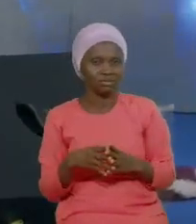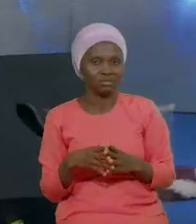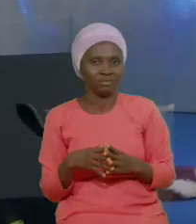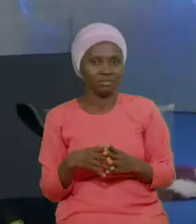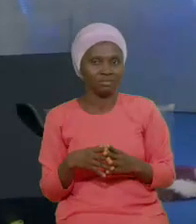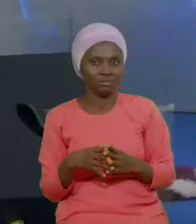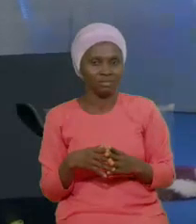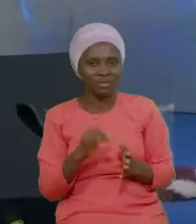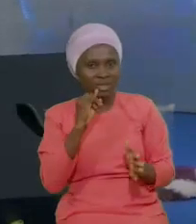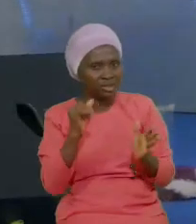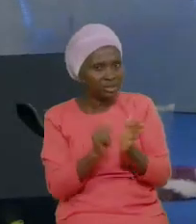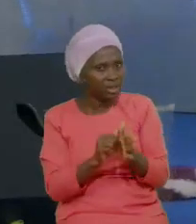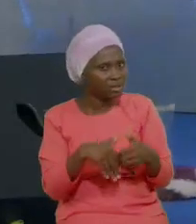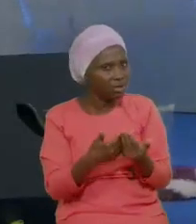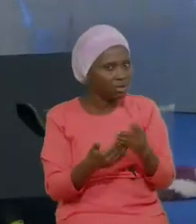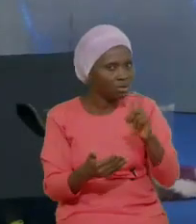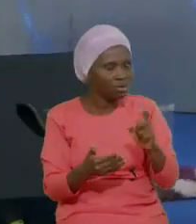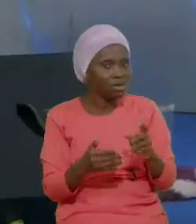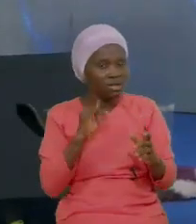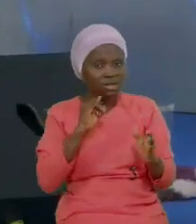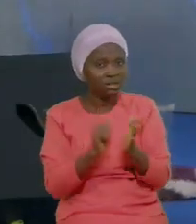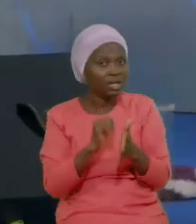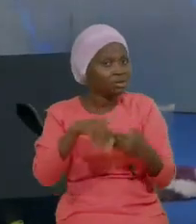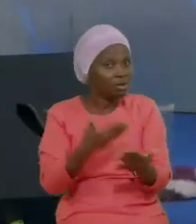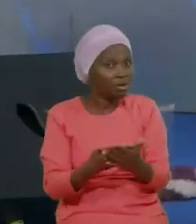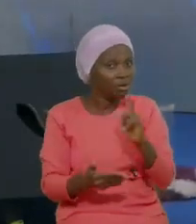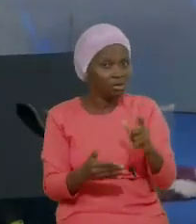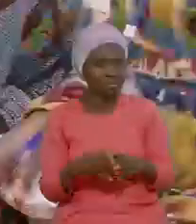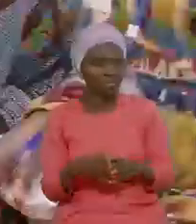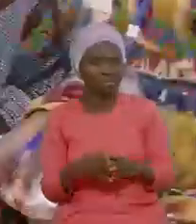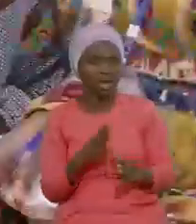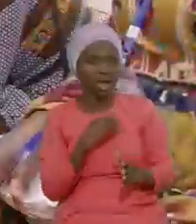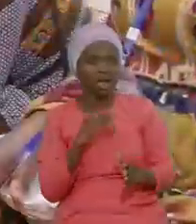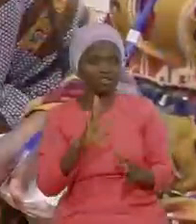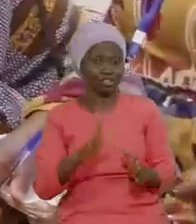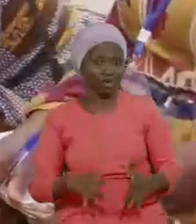Is that all? And your life is refocused today.